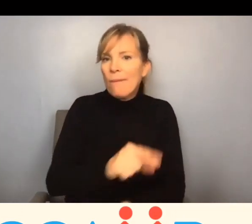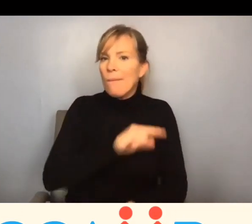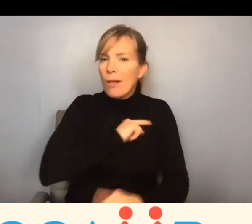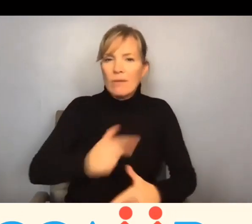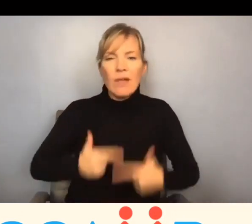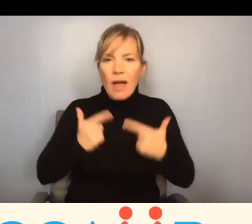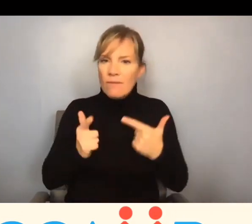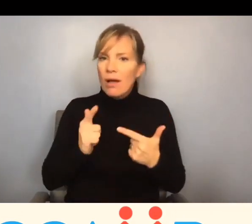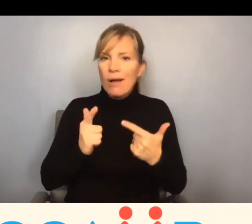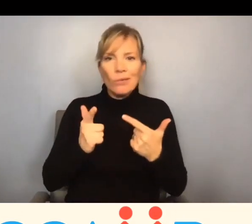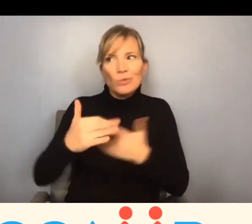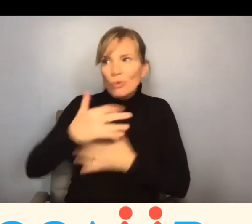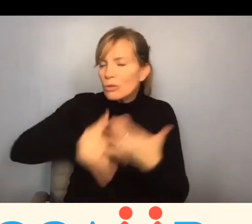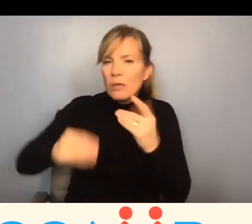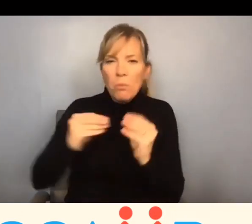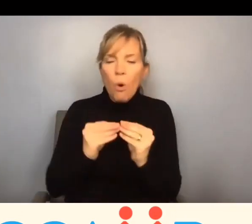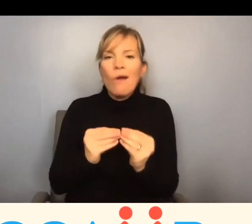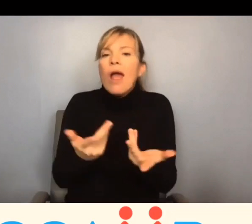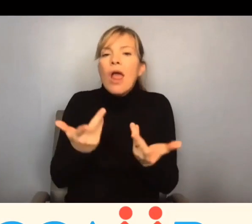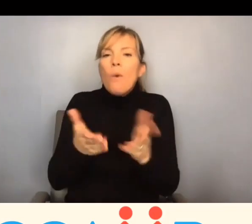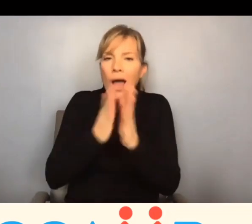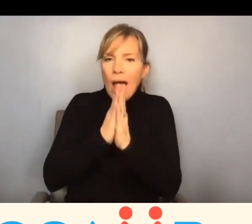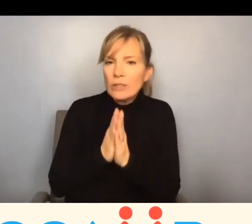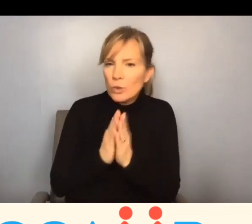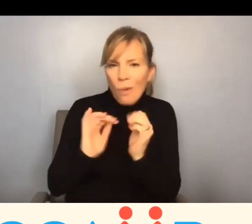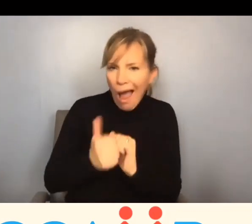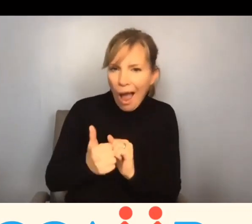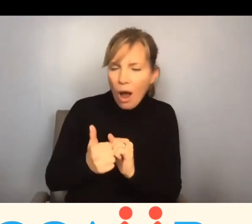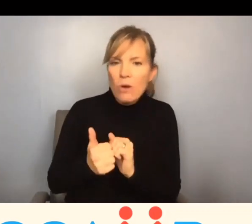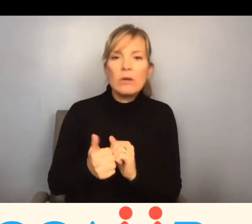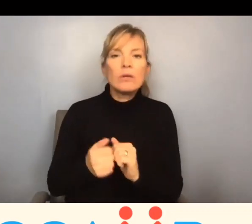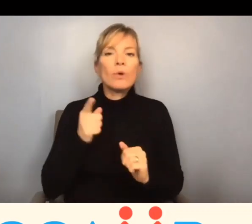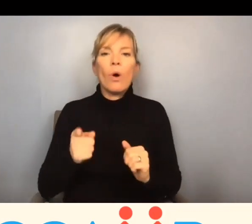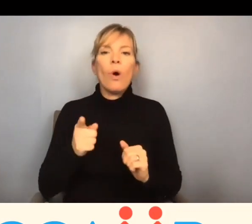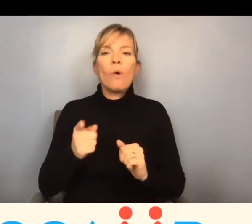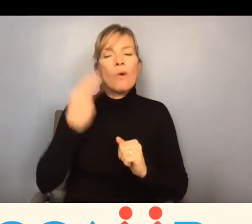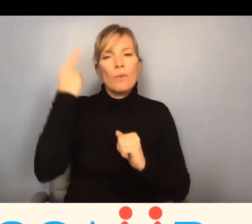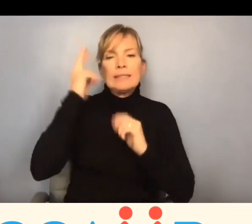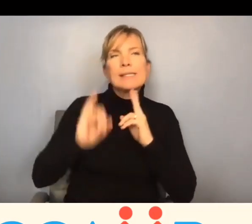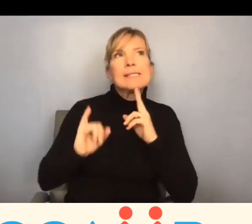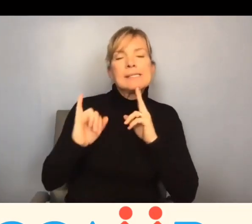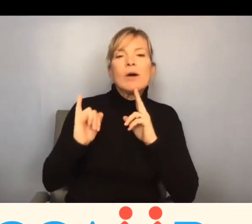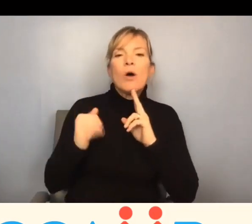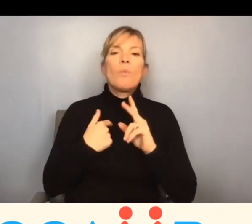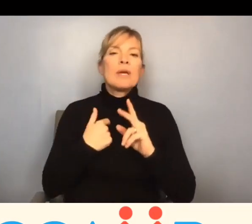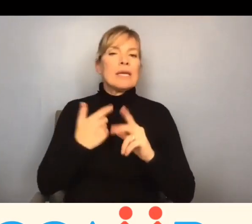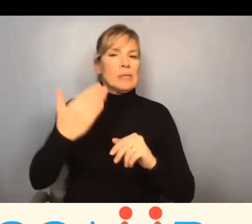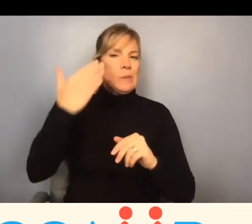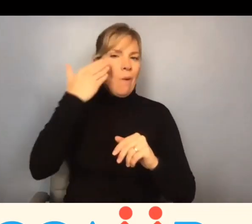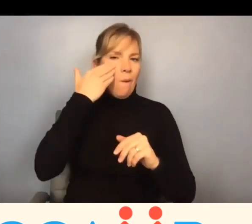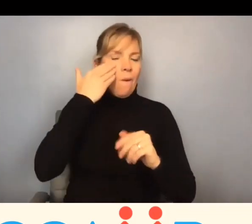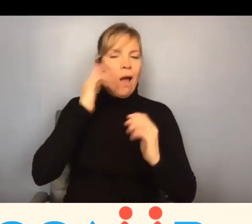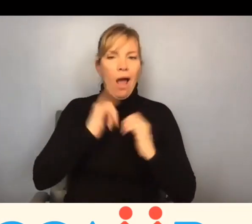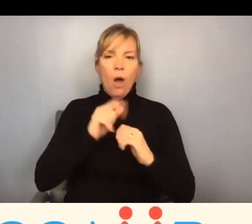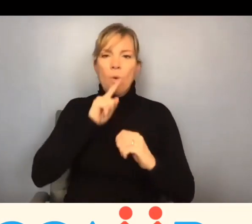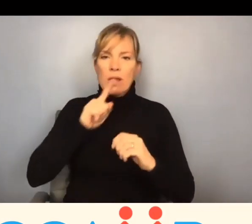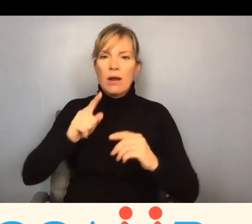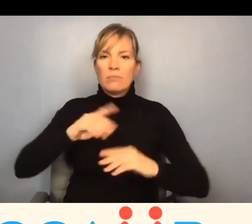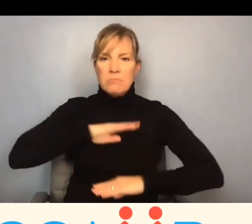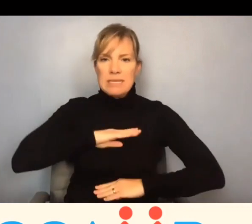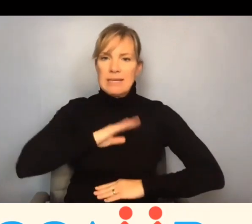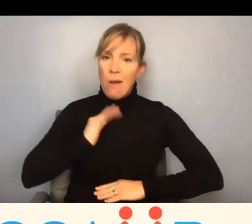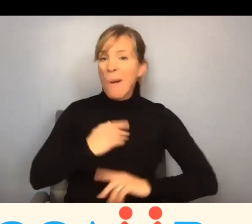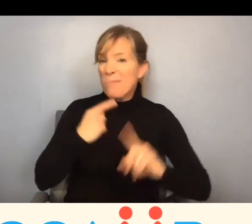or socialization. So with that kind of rationale, it gives us an idea of how we are in fact meeting our mission.